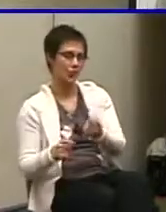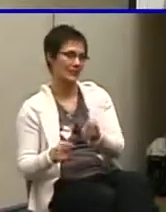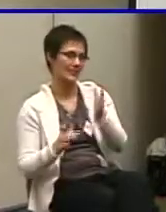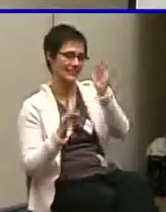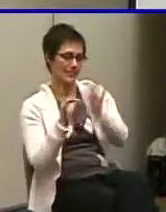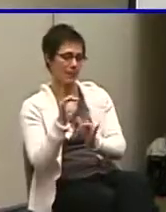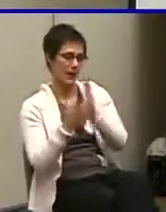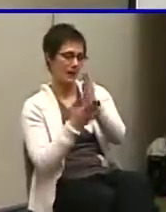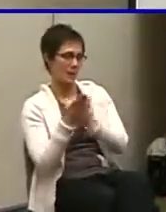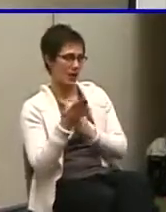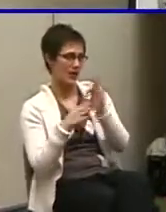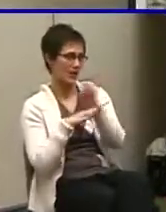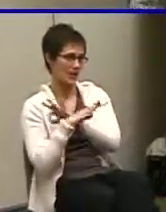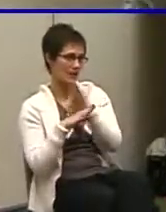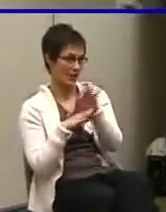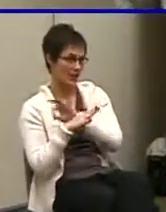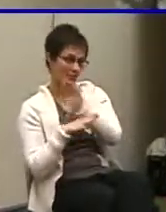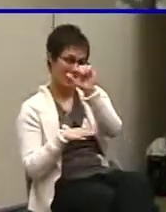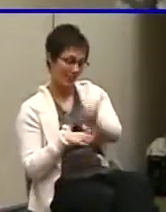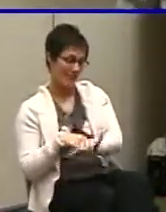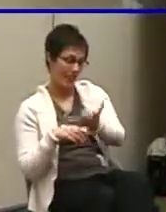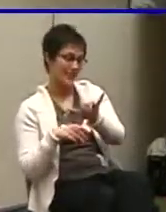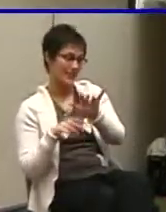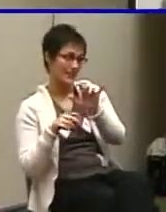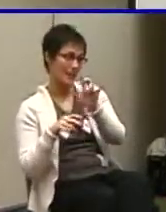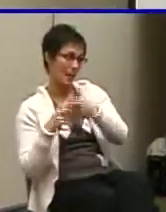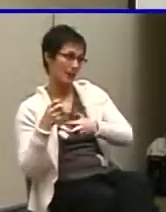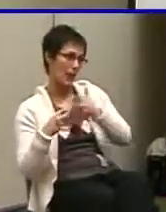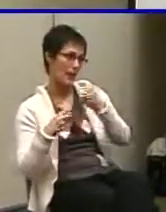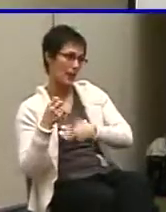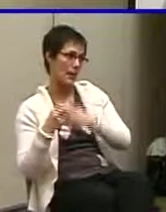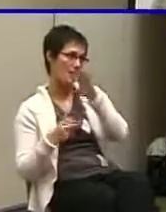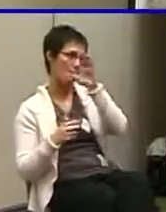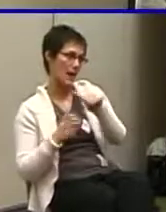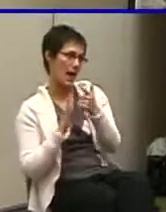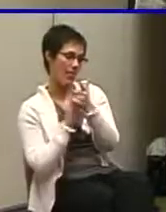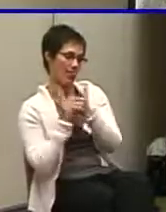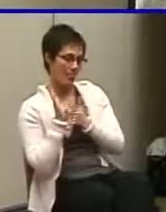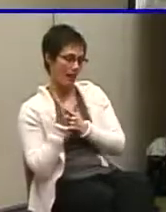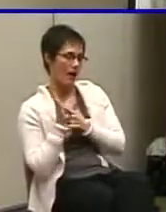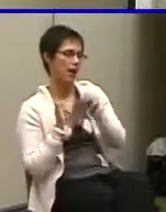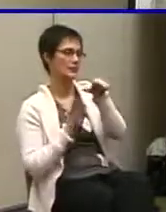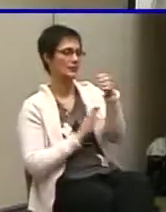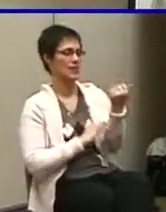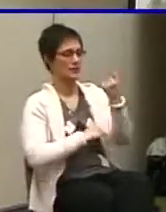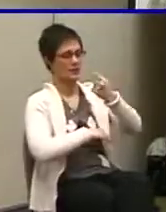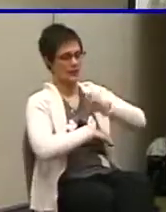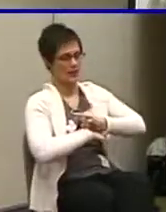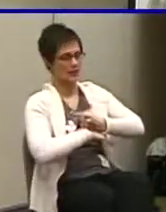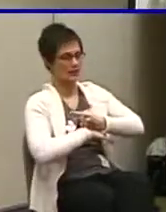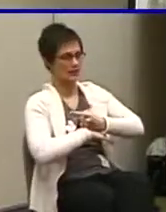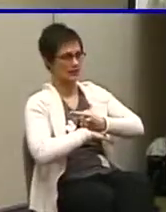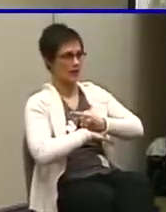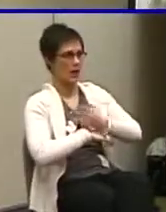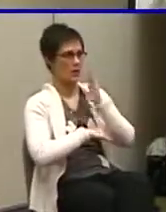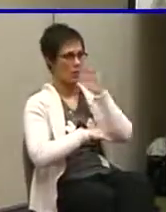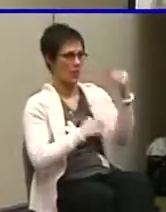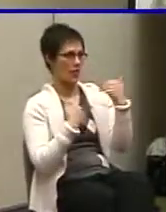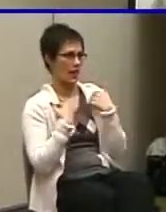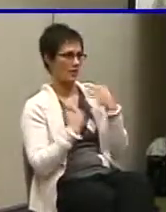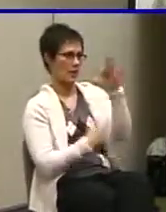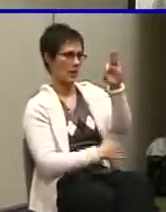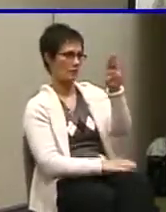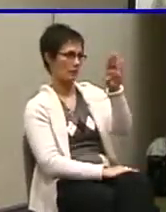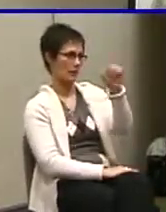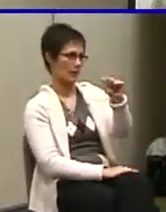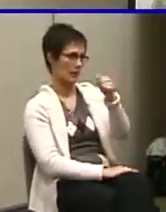going to be a problem. Okay, now, by law, if I get to the 10-day, I'm going to have an FBA and a BIP. That's